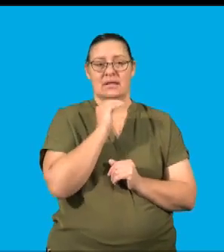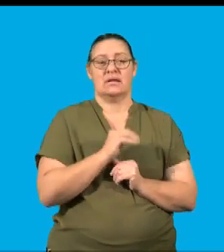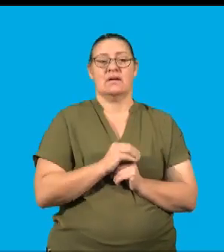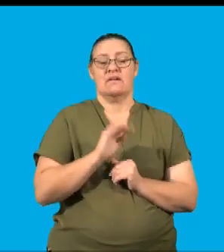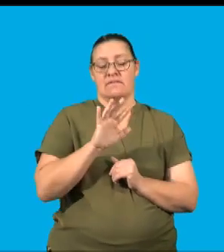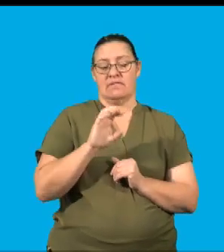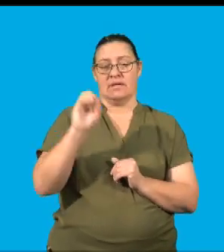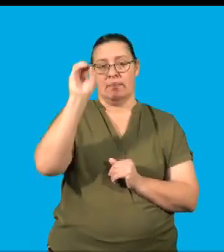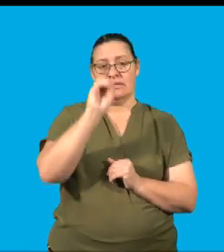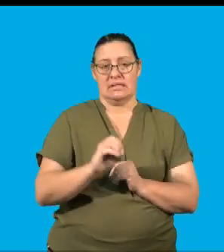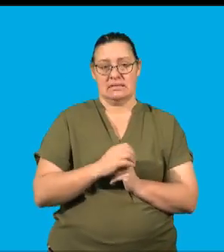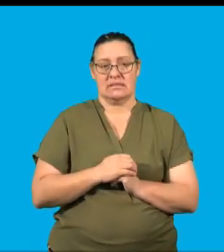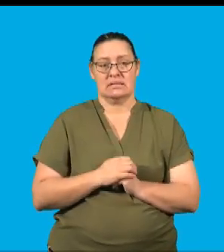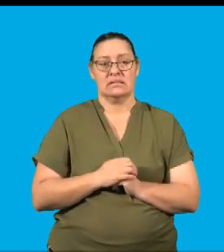is,